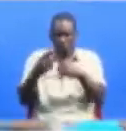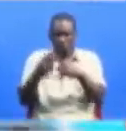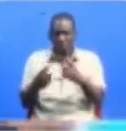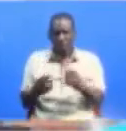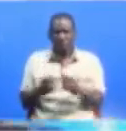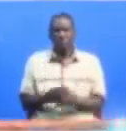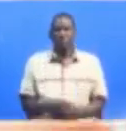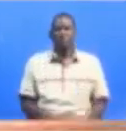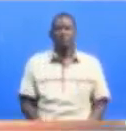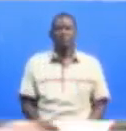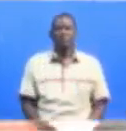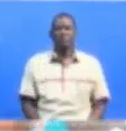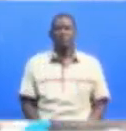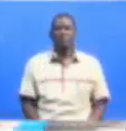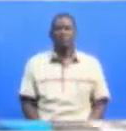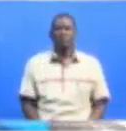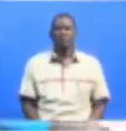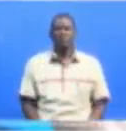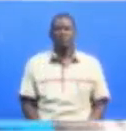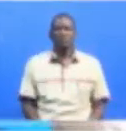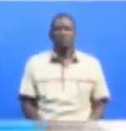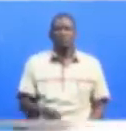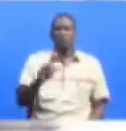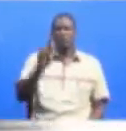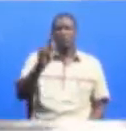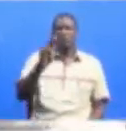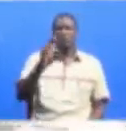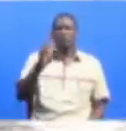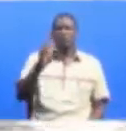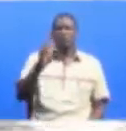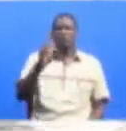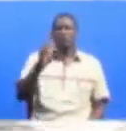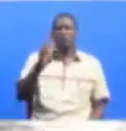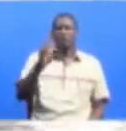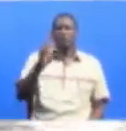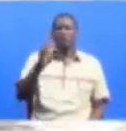Gabriel Kudaka, NTV.